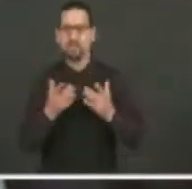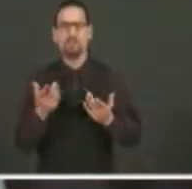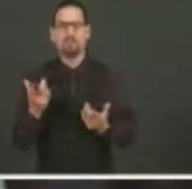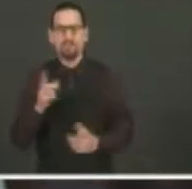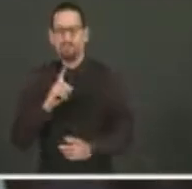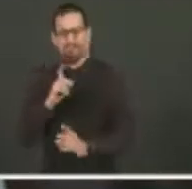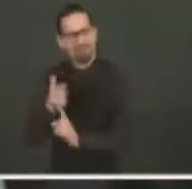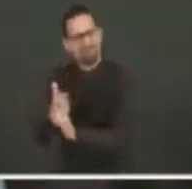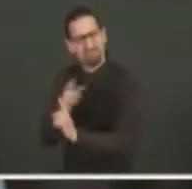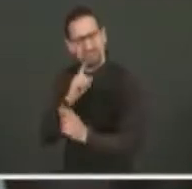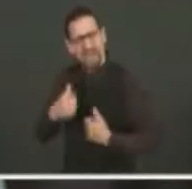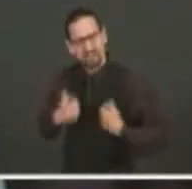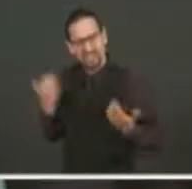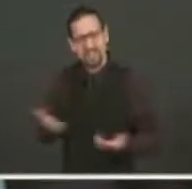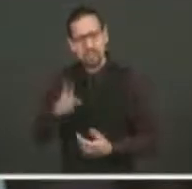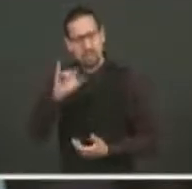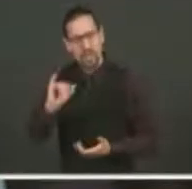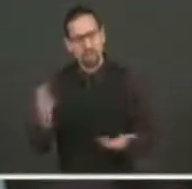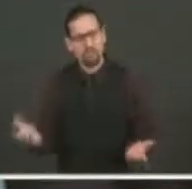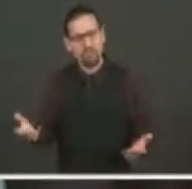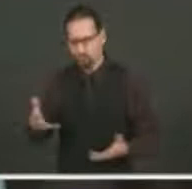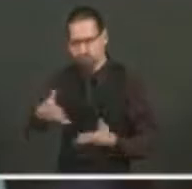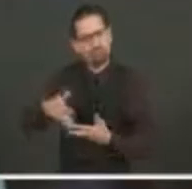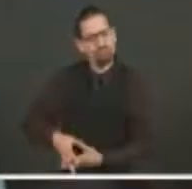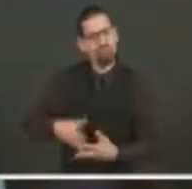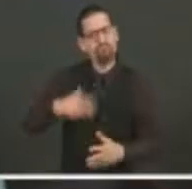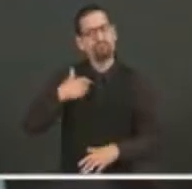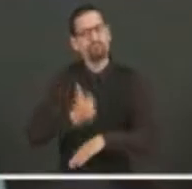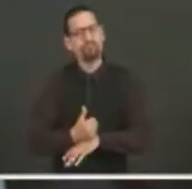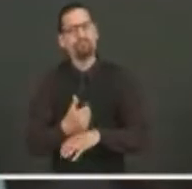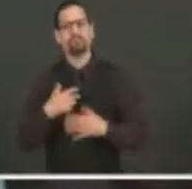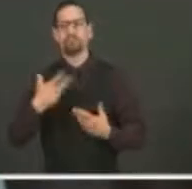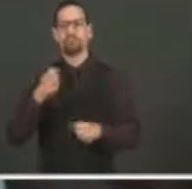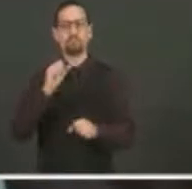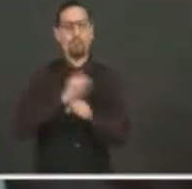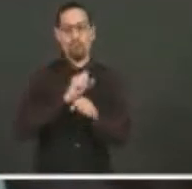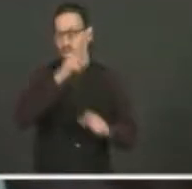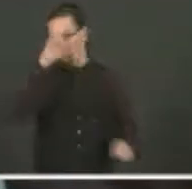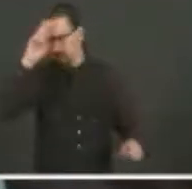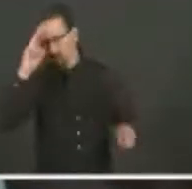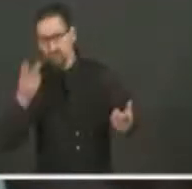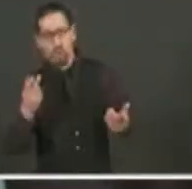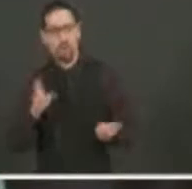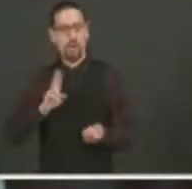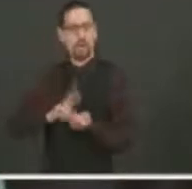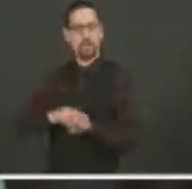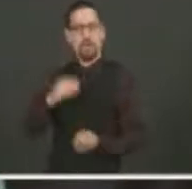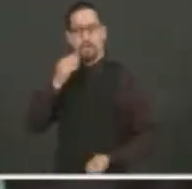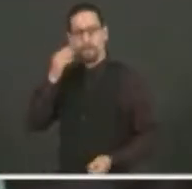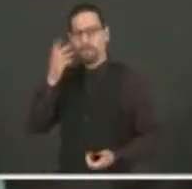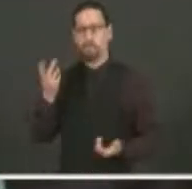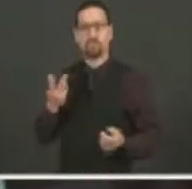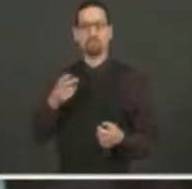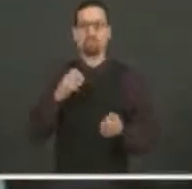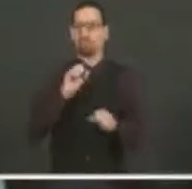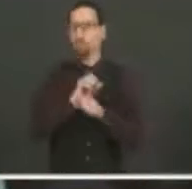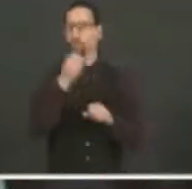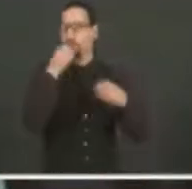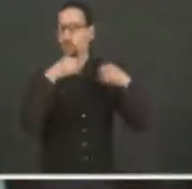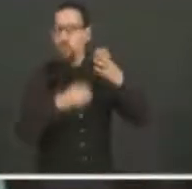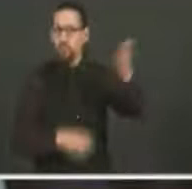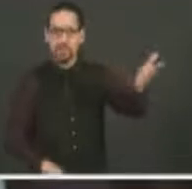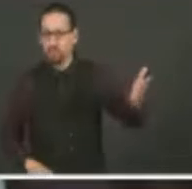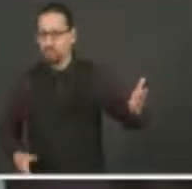in our communities. They work in our hospitals, nursing homes, and grocery stores. They send their kids to Rhode